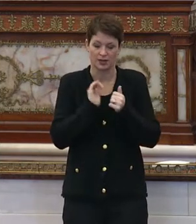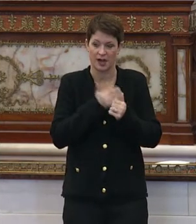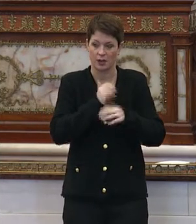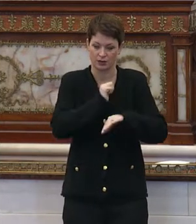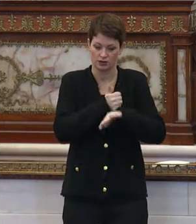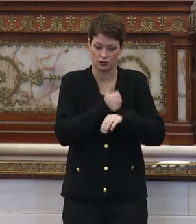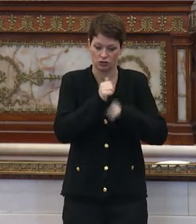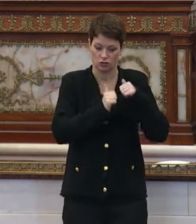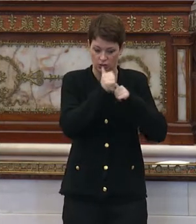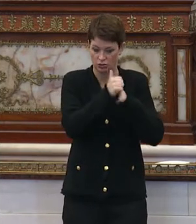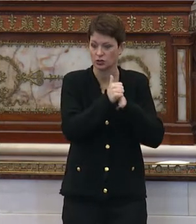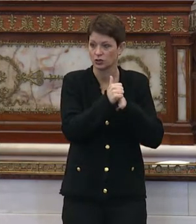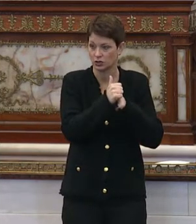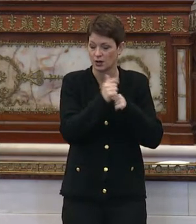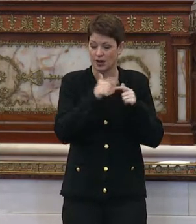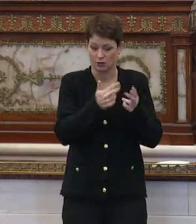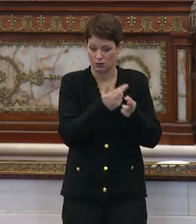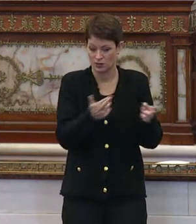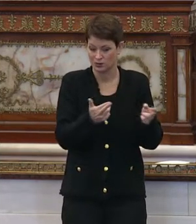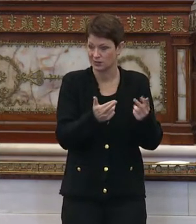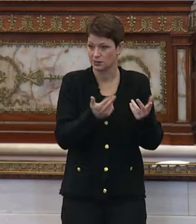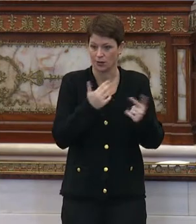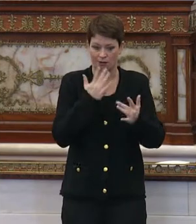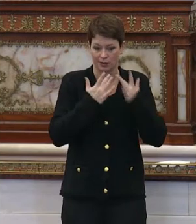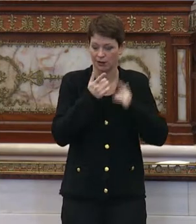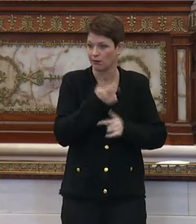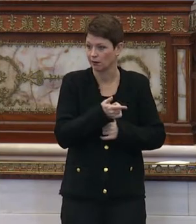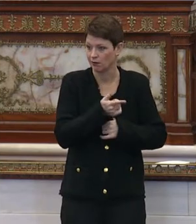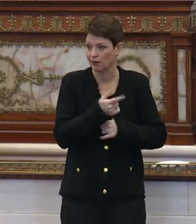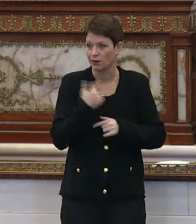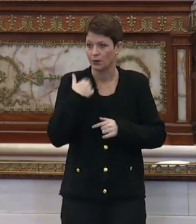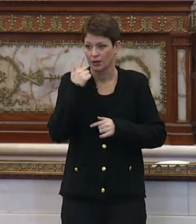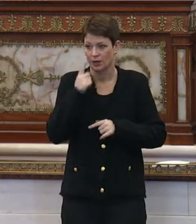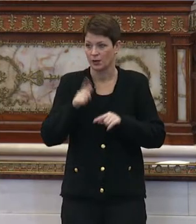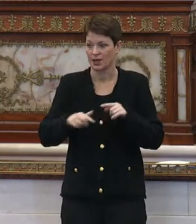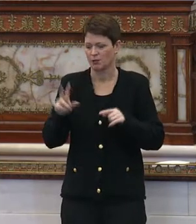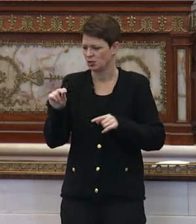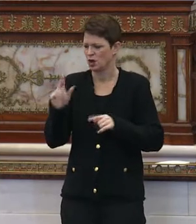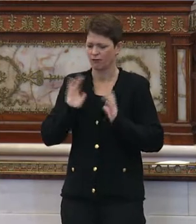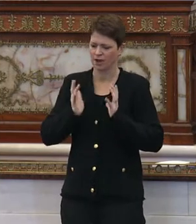existing structure and resources, we know that we can't be like, no,